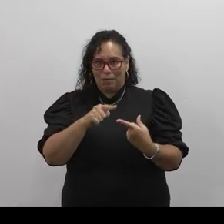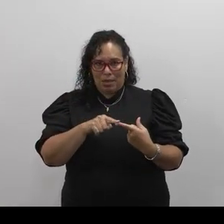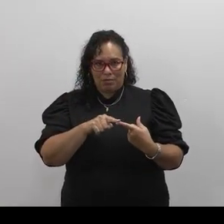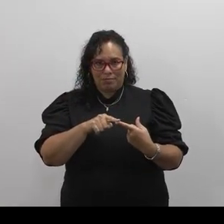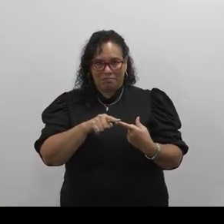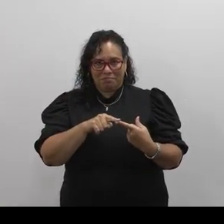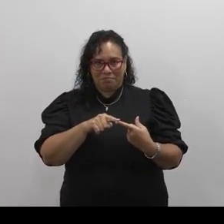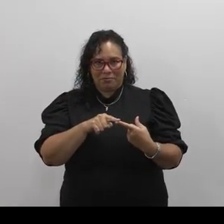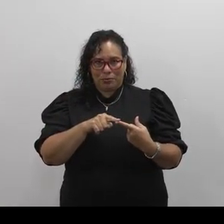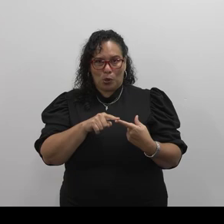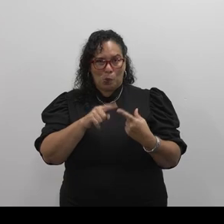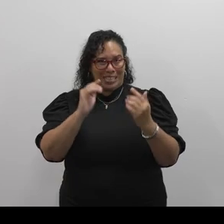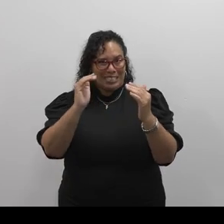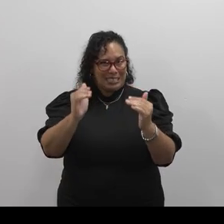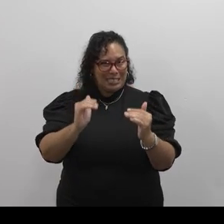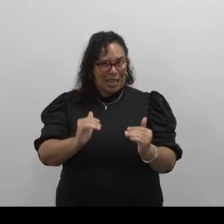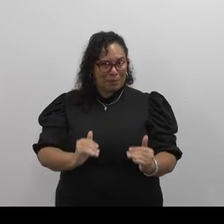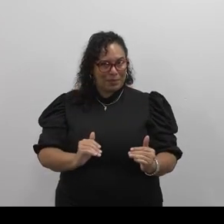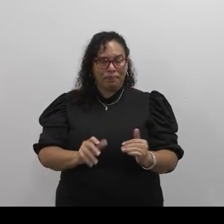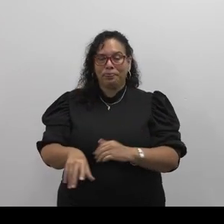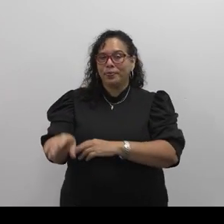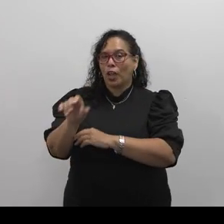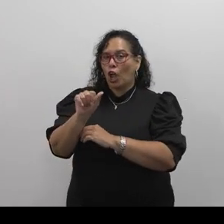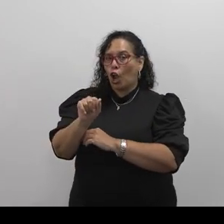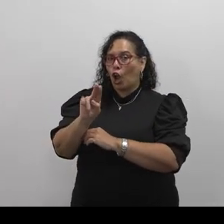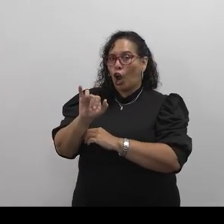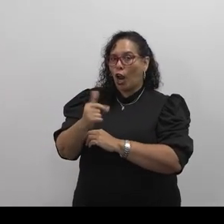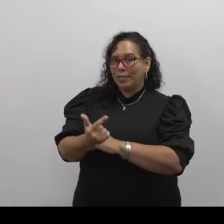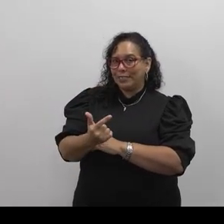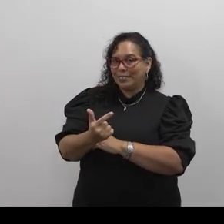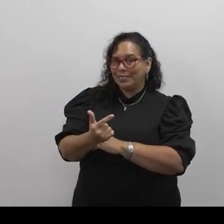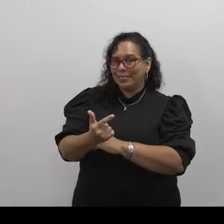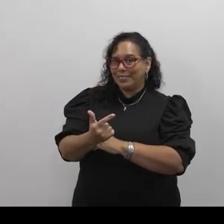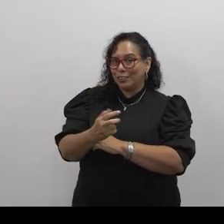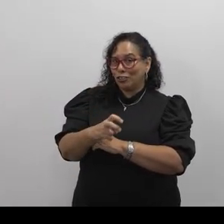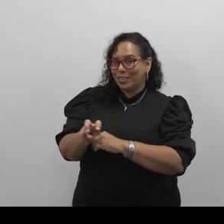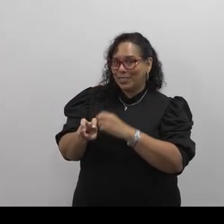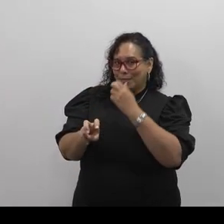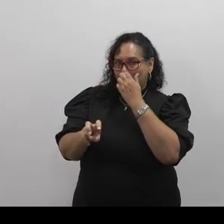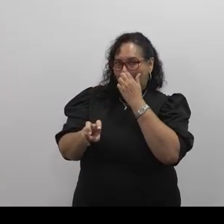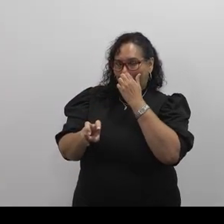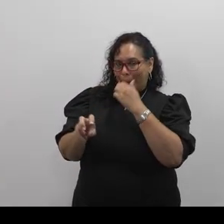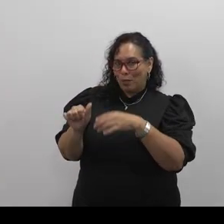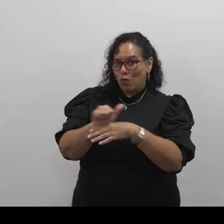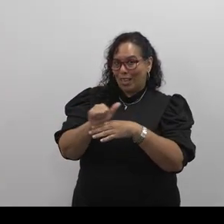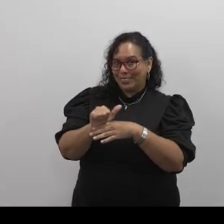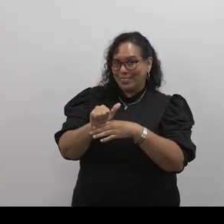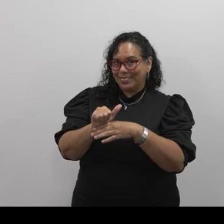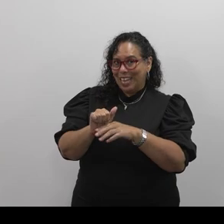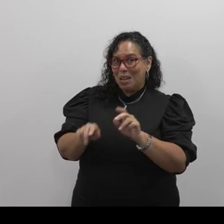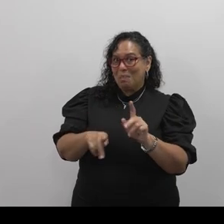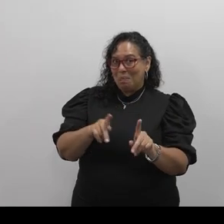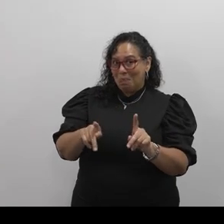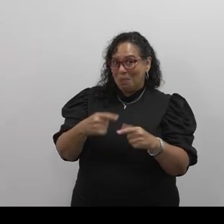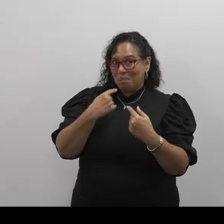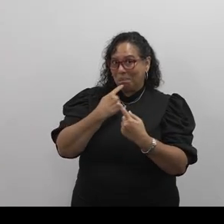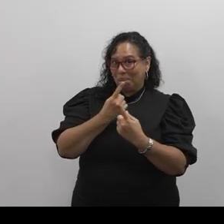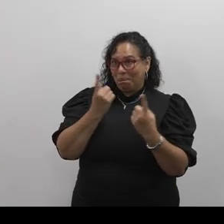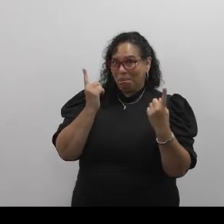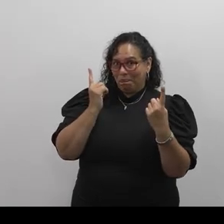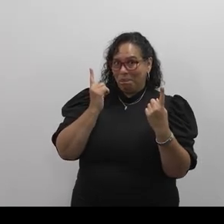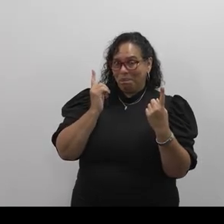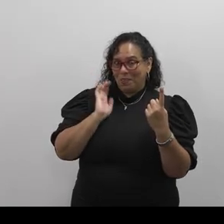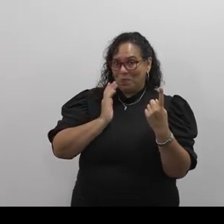next steps. So in August, we will transition and we'll practice and be public about our practice of a